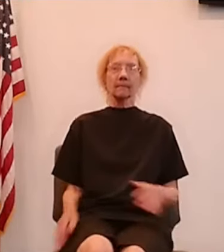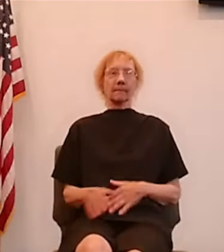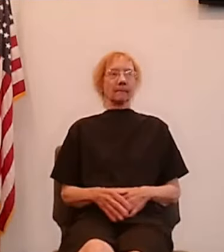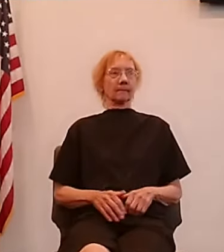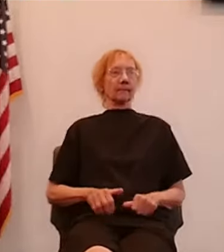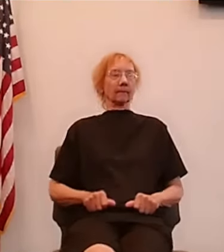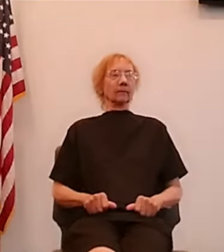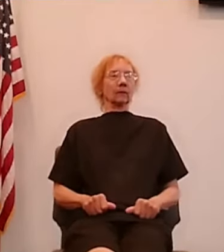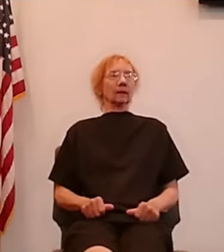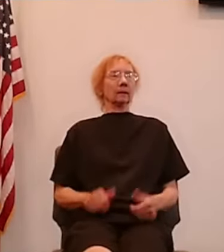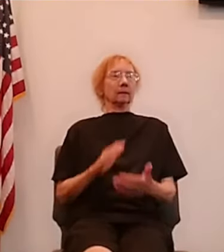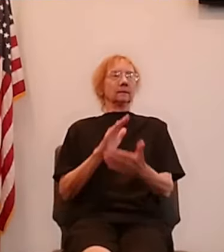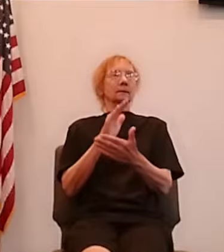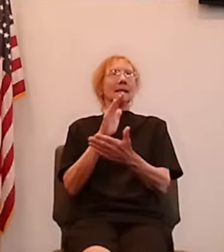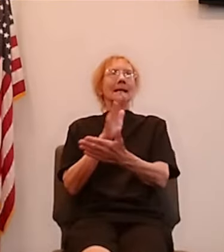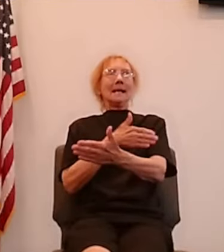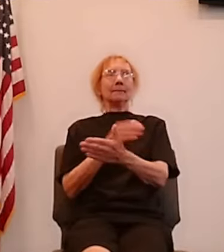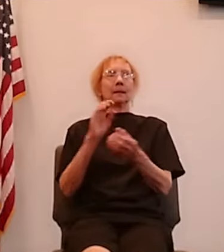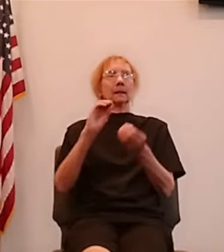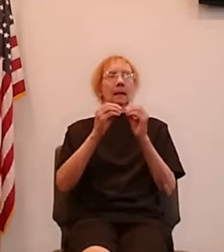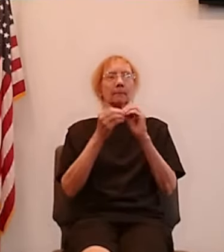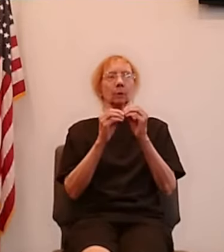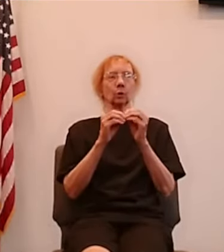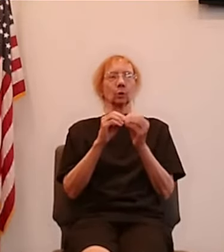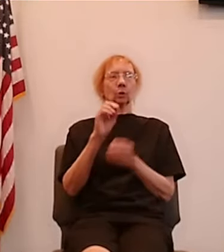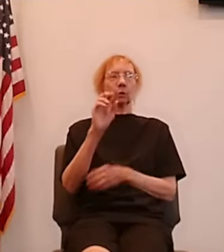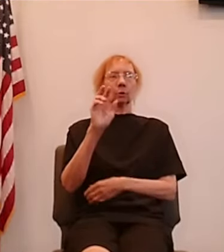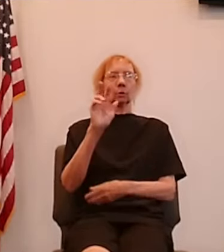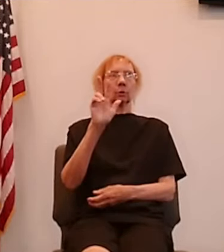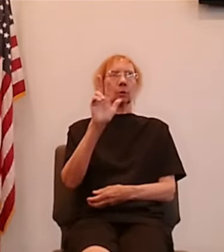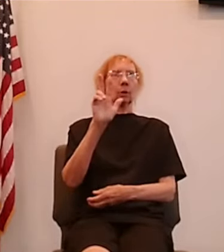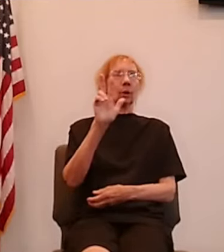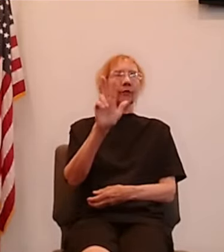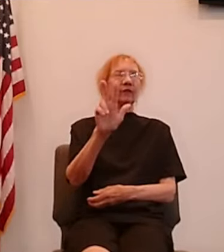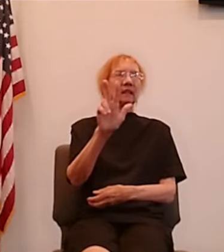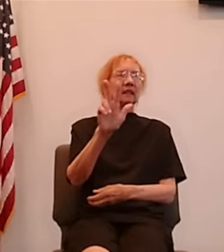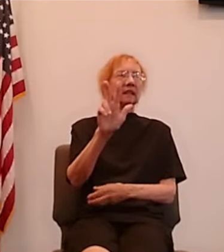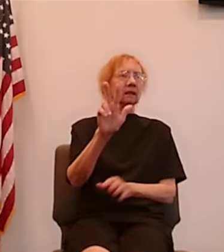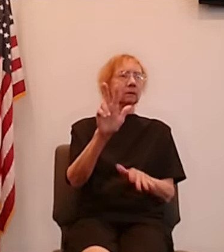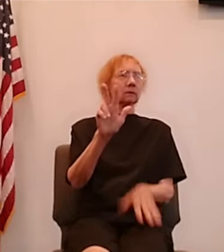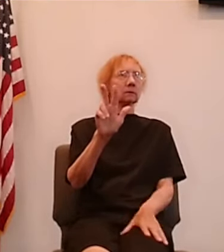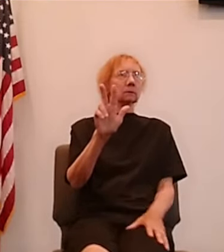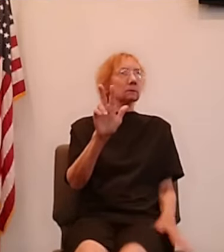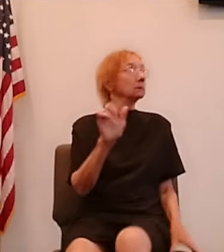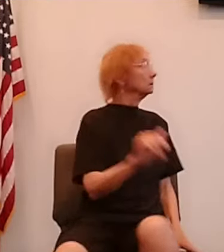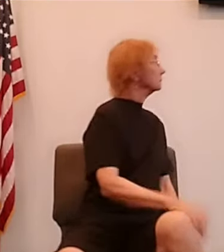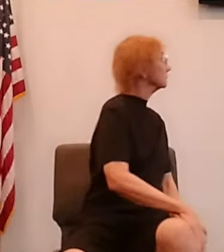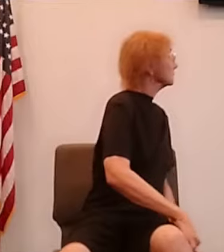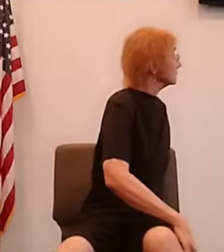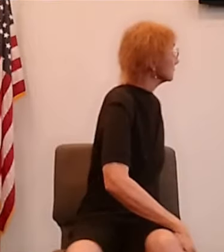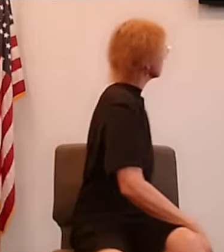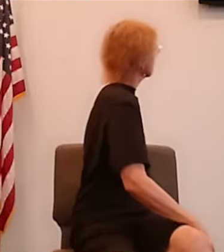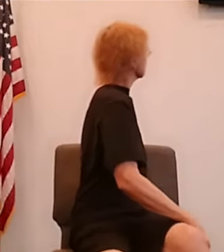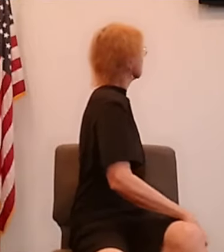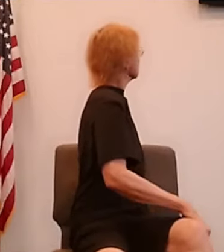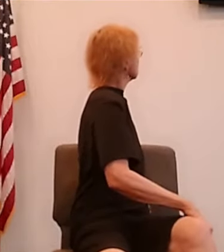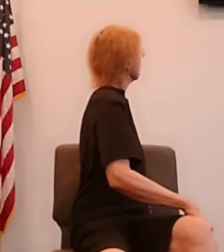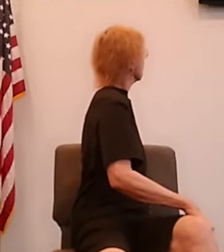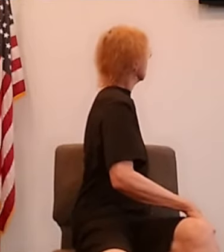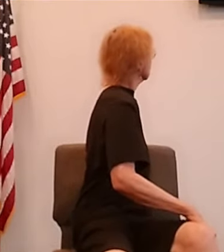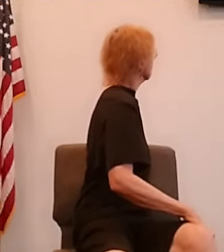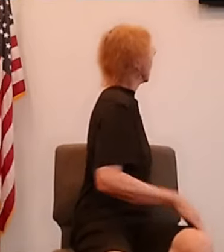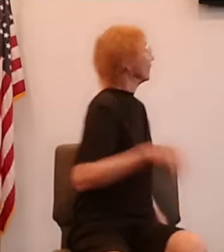The words will also be up on the screen if you don't want to use the hymnal. But figured we'd give you both choices. Let's stand and